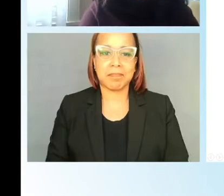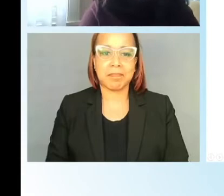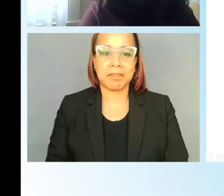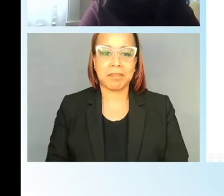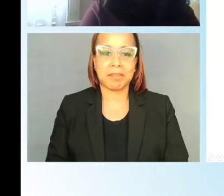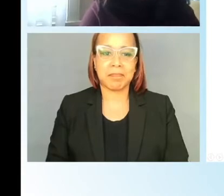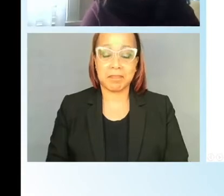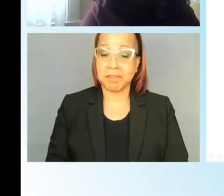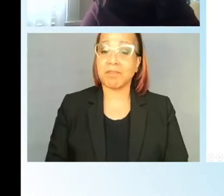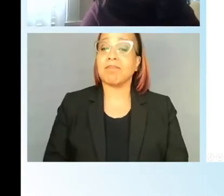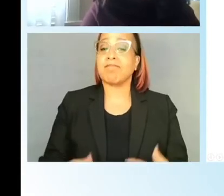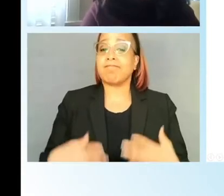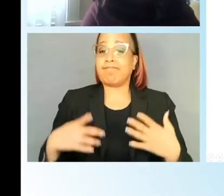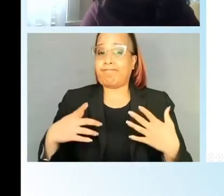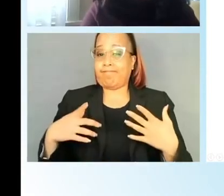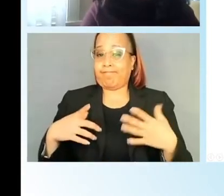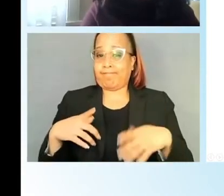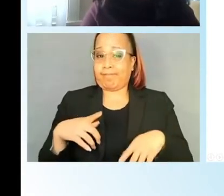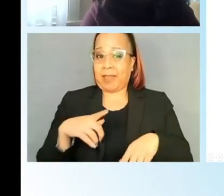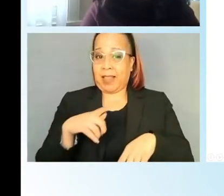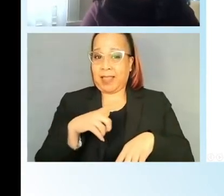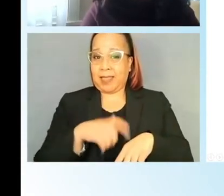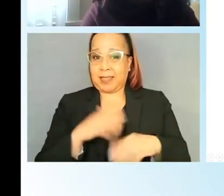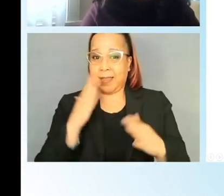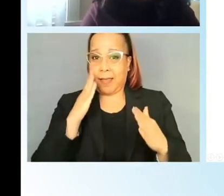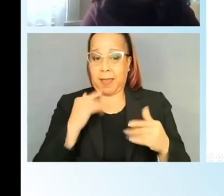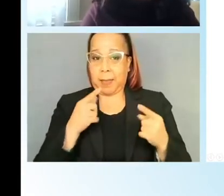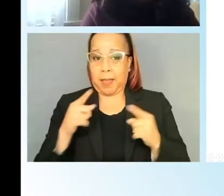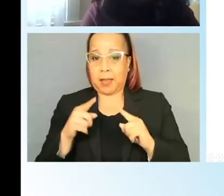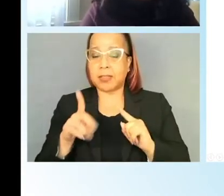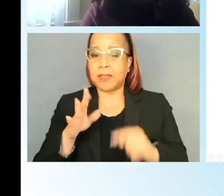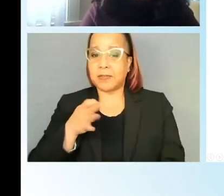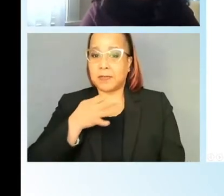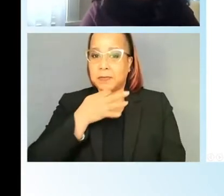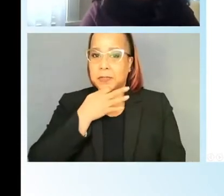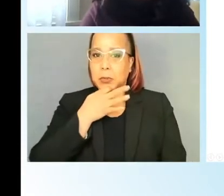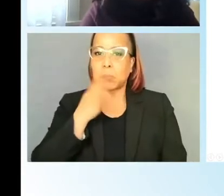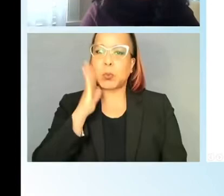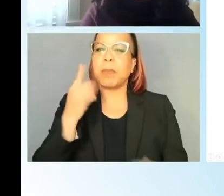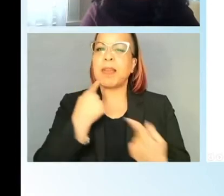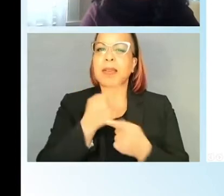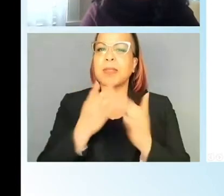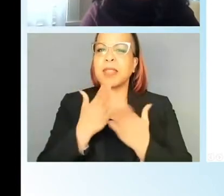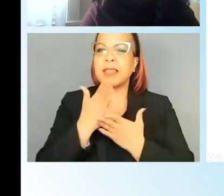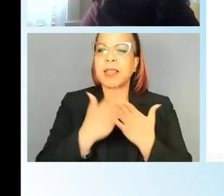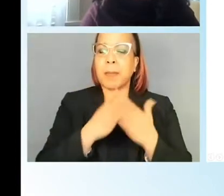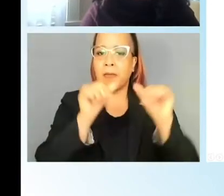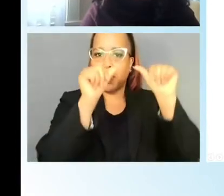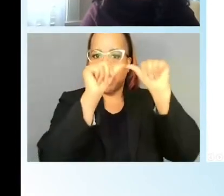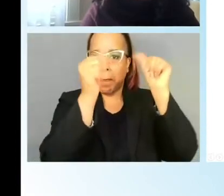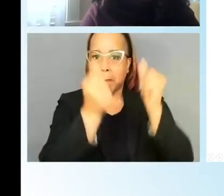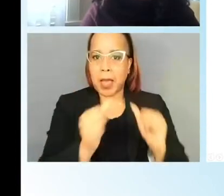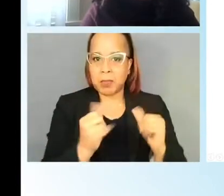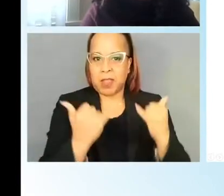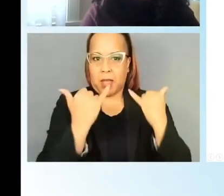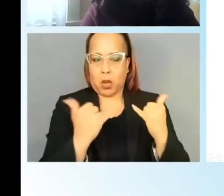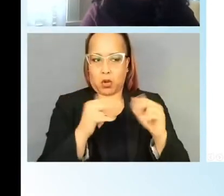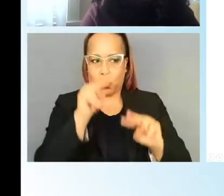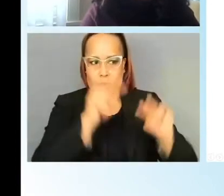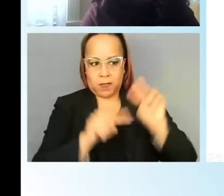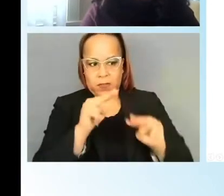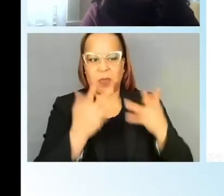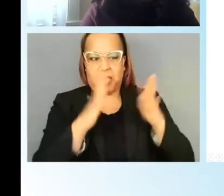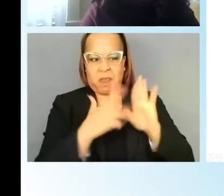The timeline is that very soon we'll be announcing some of the monuments under review that have been flagged that